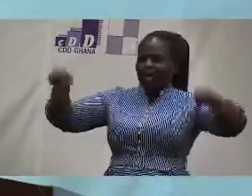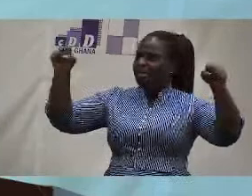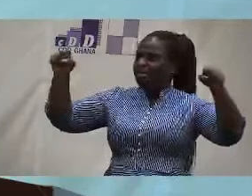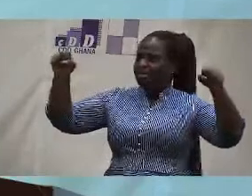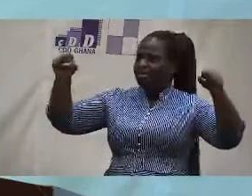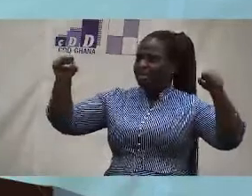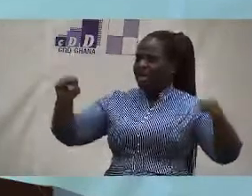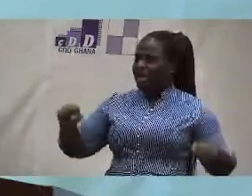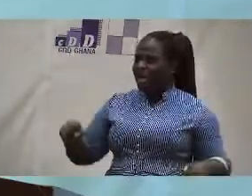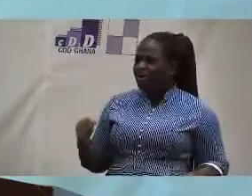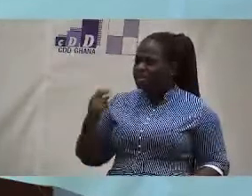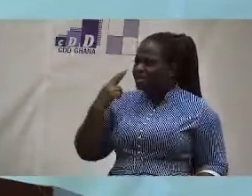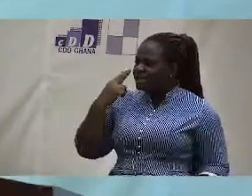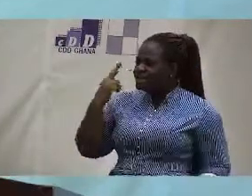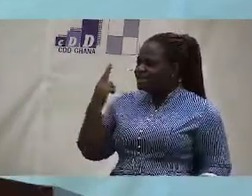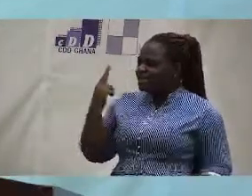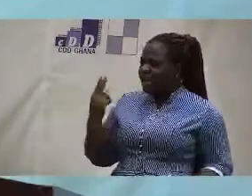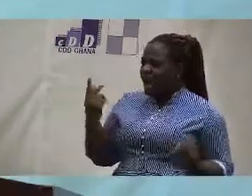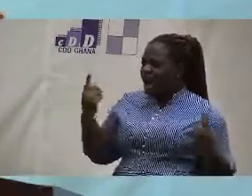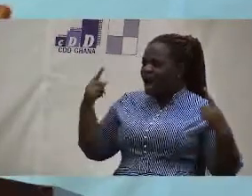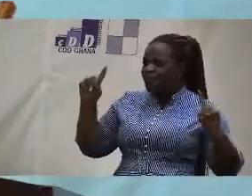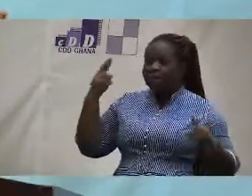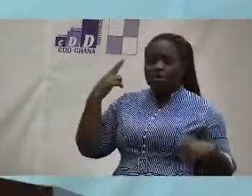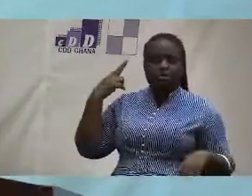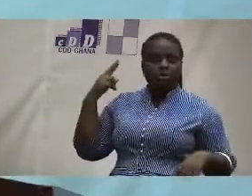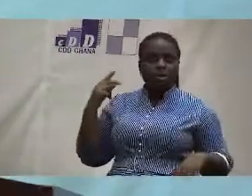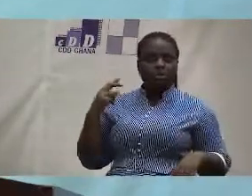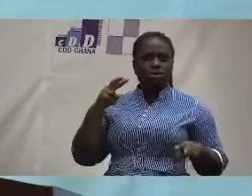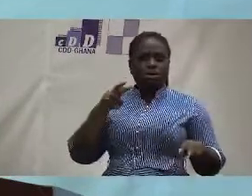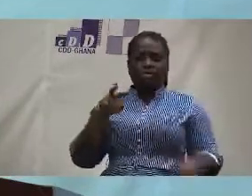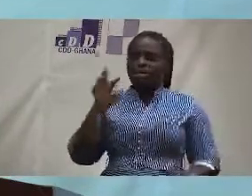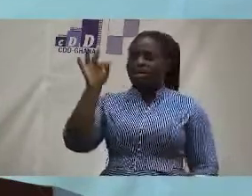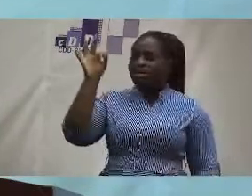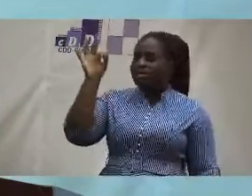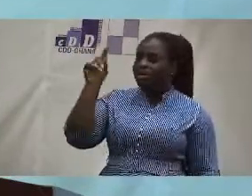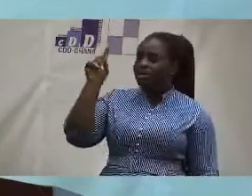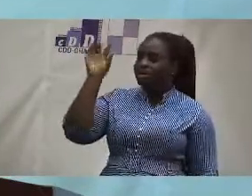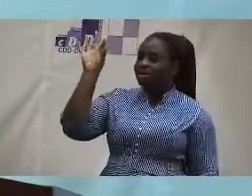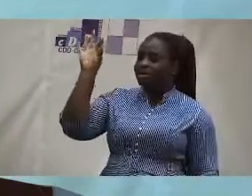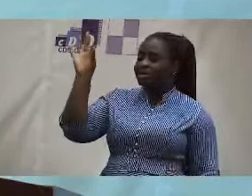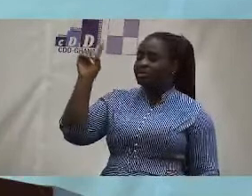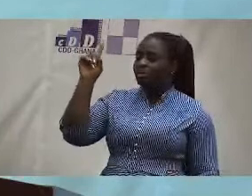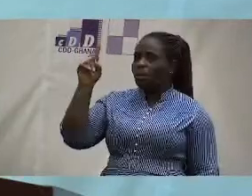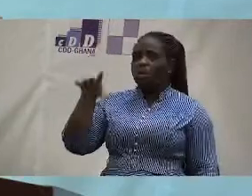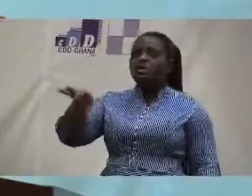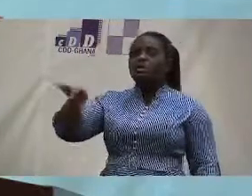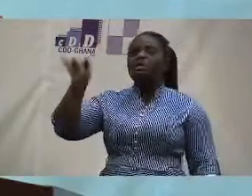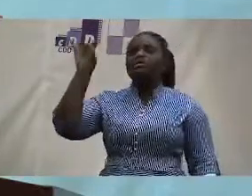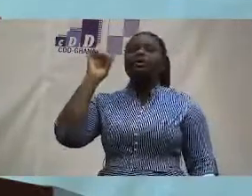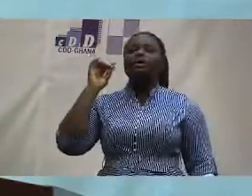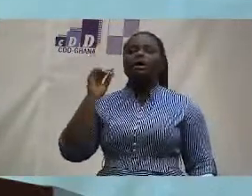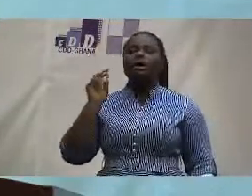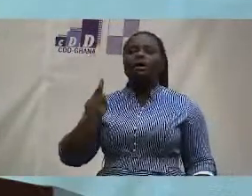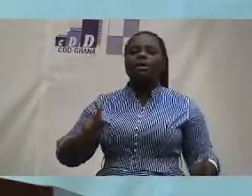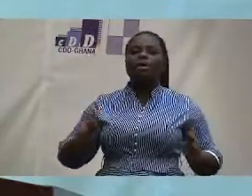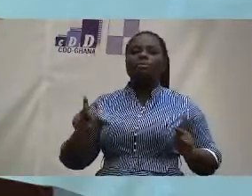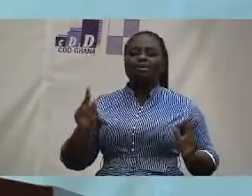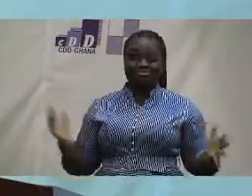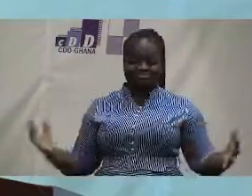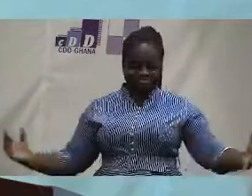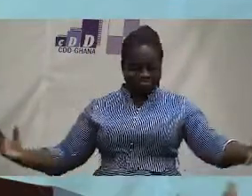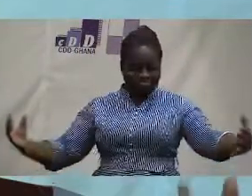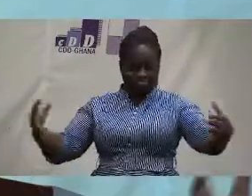because they have seen it happen historically. So when you look at 1991, you find that people banded